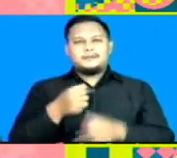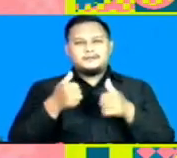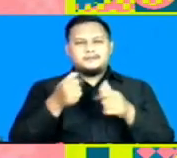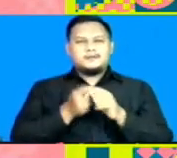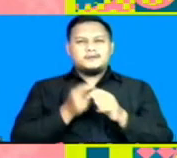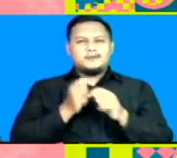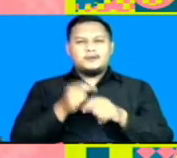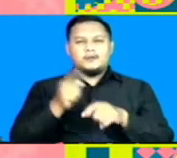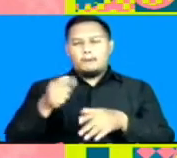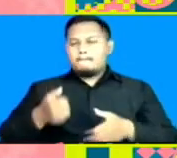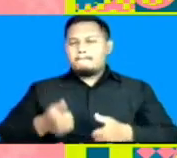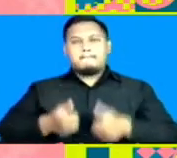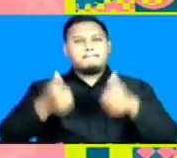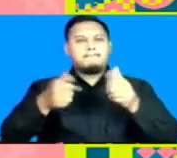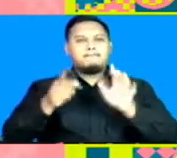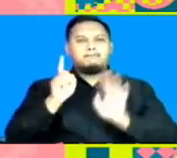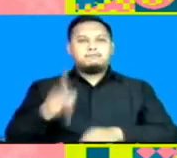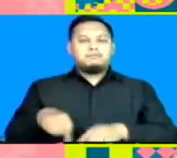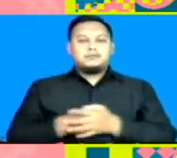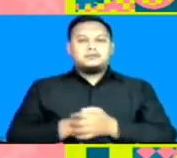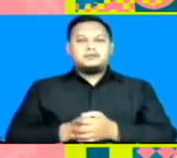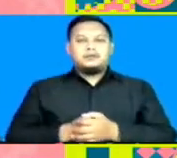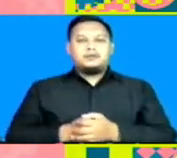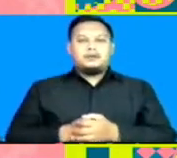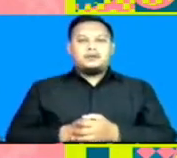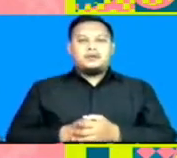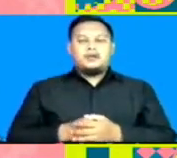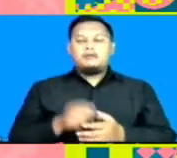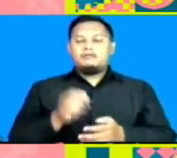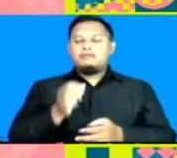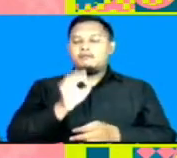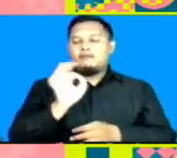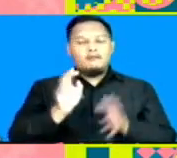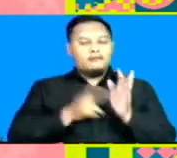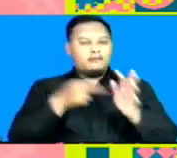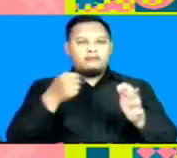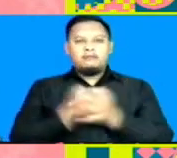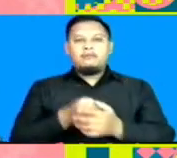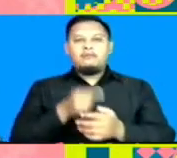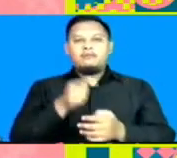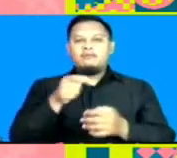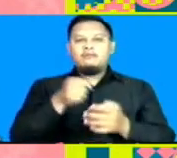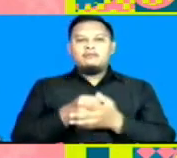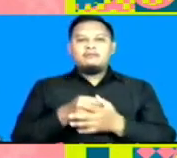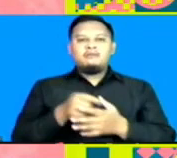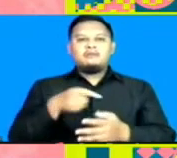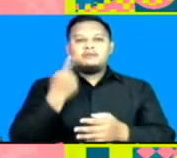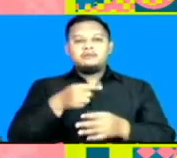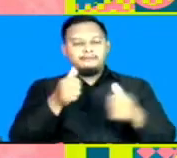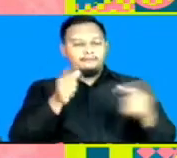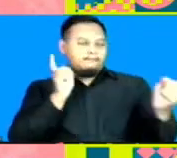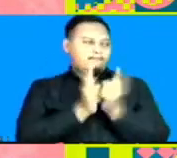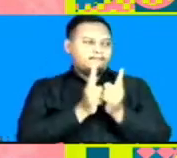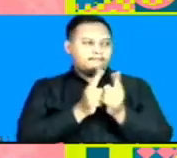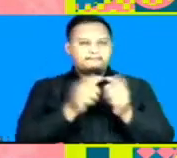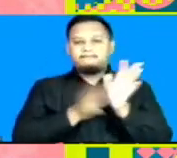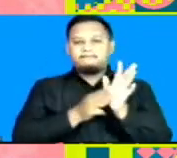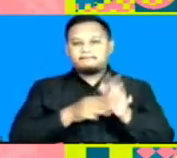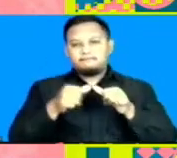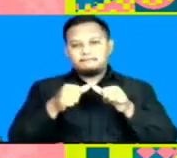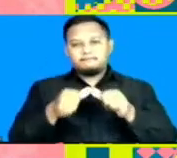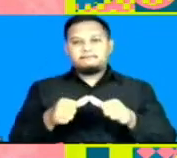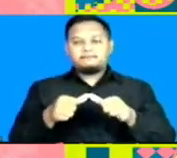will continue to have the type of issues and problems we do. I remember when I was at school in England, a poem I was